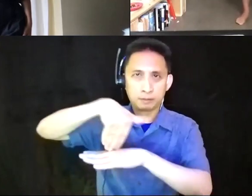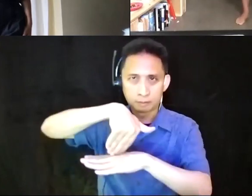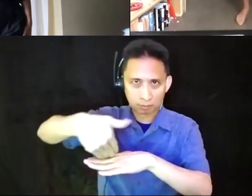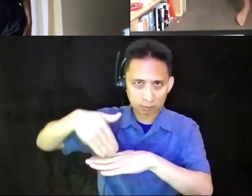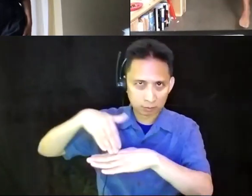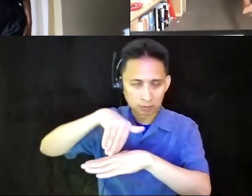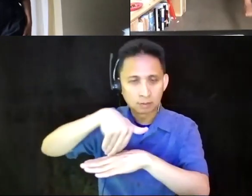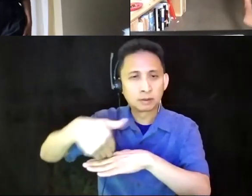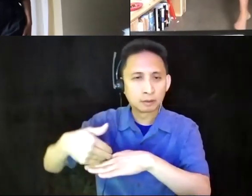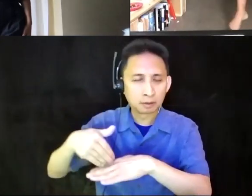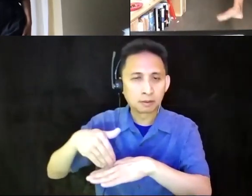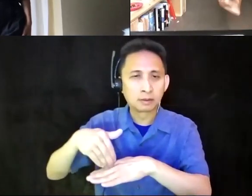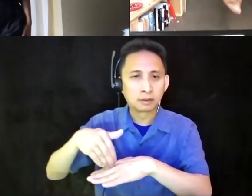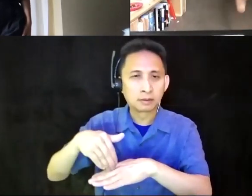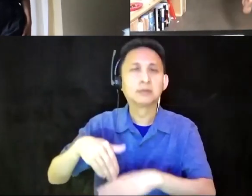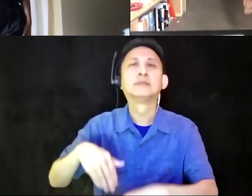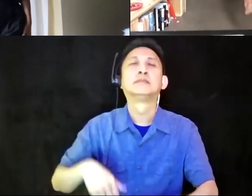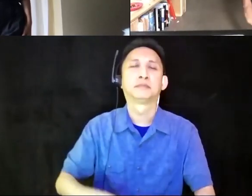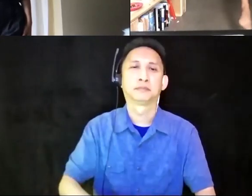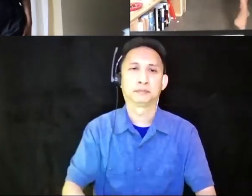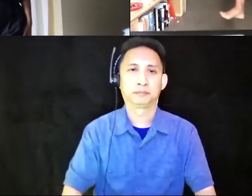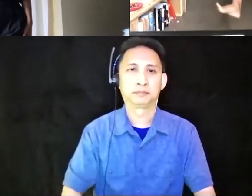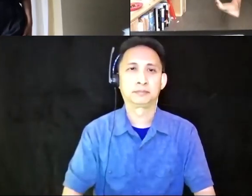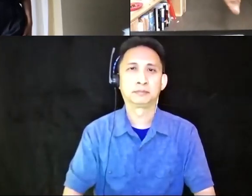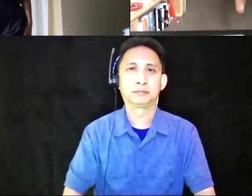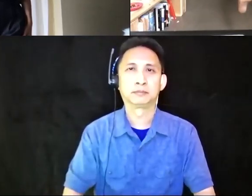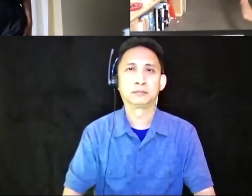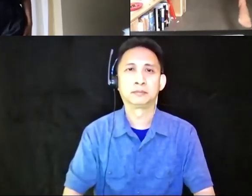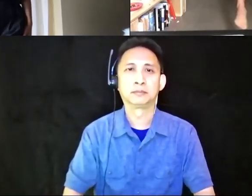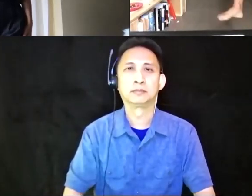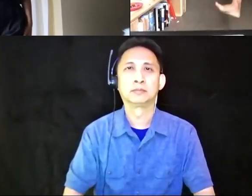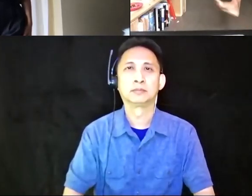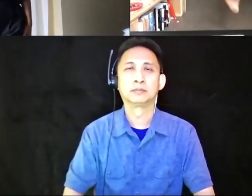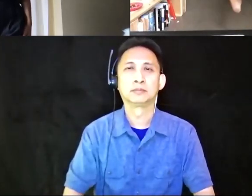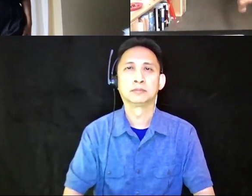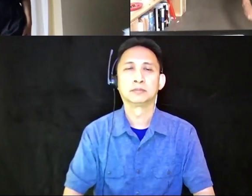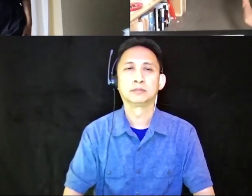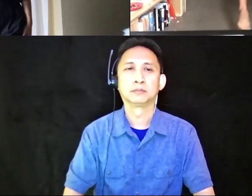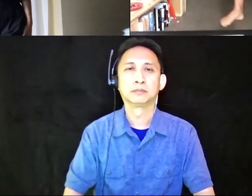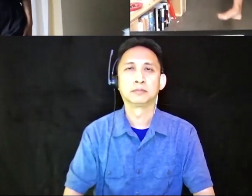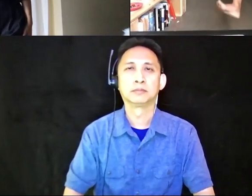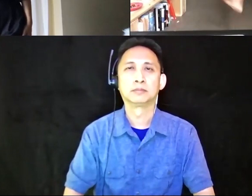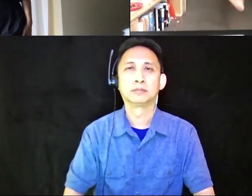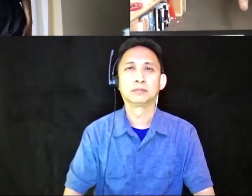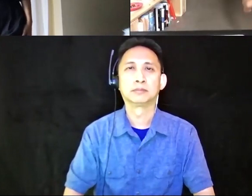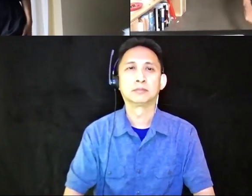floor or in the air, if you can balance.